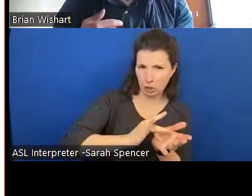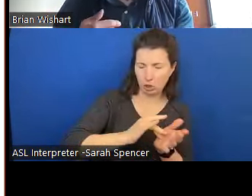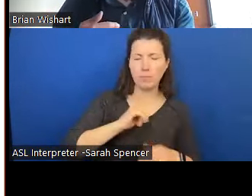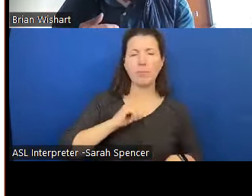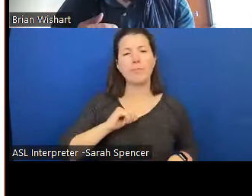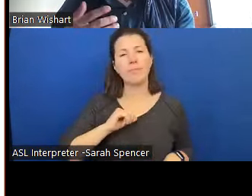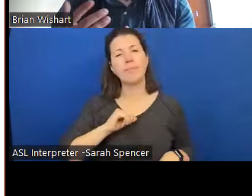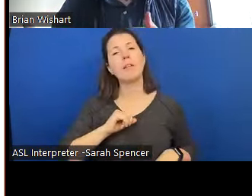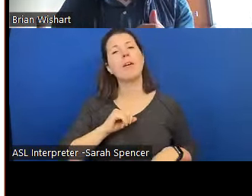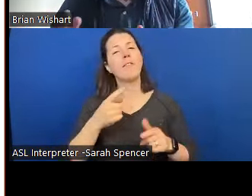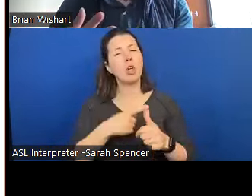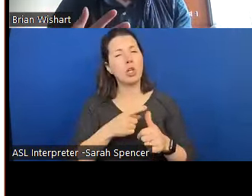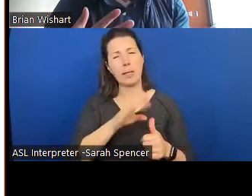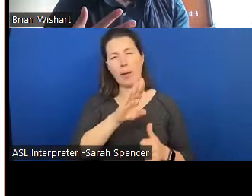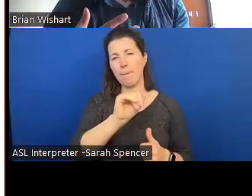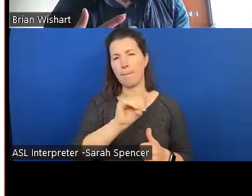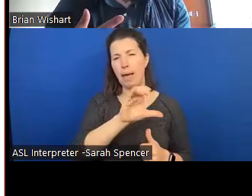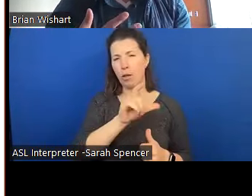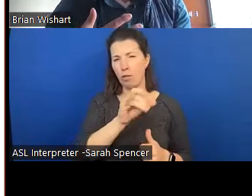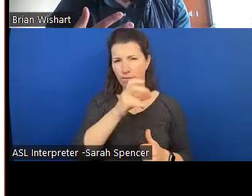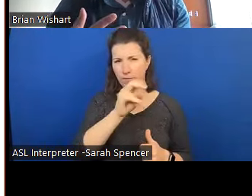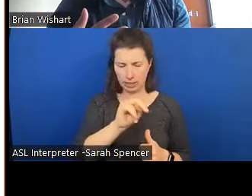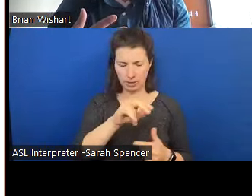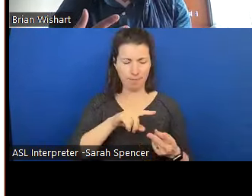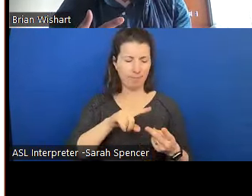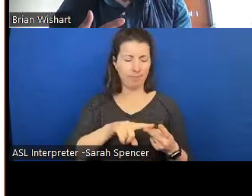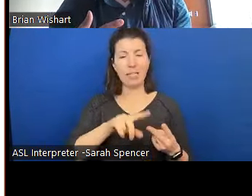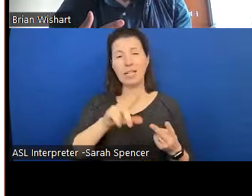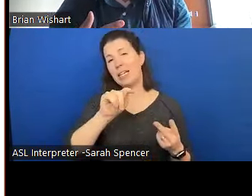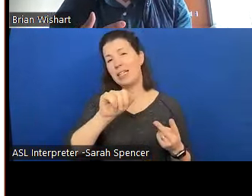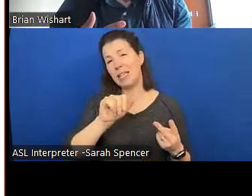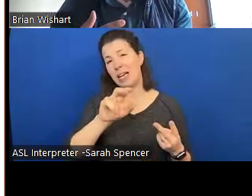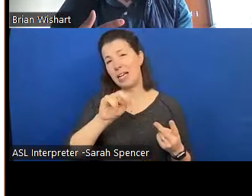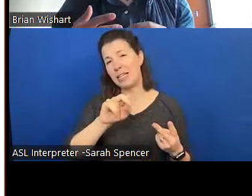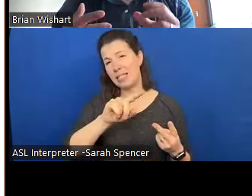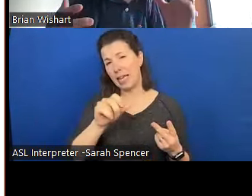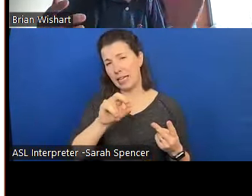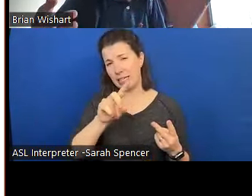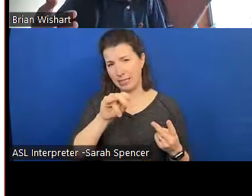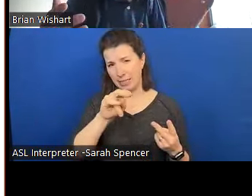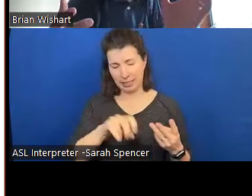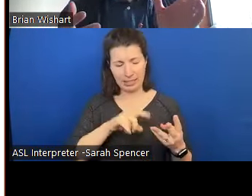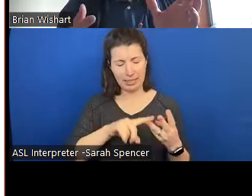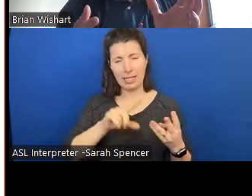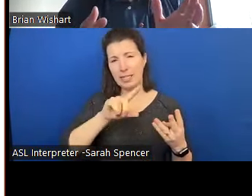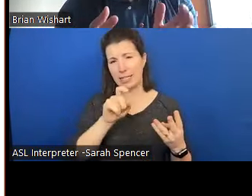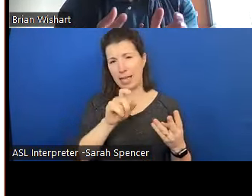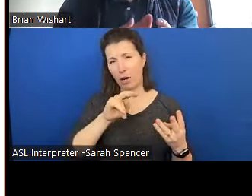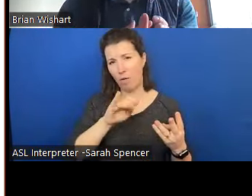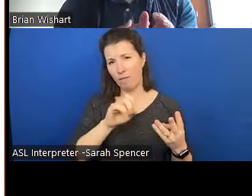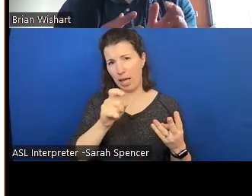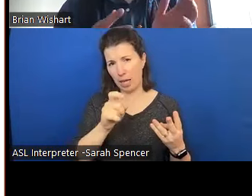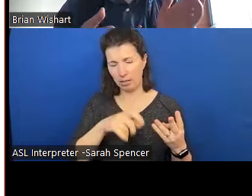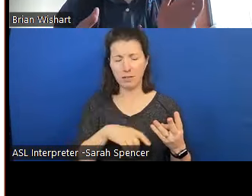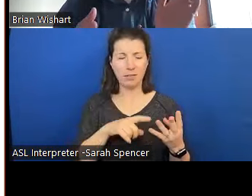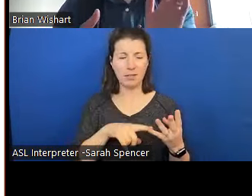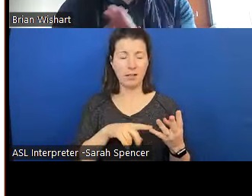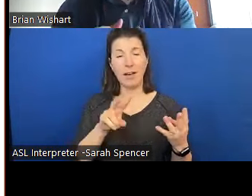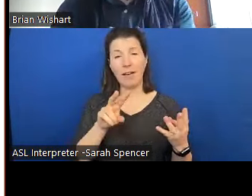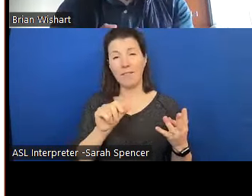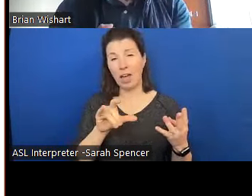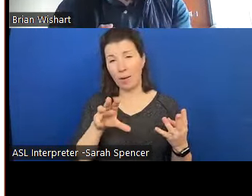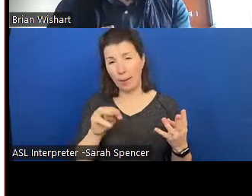like baclofen. There's other medications like tizanidine or Xanaflex. There's things like